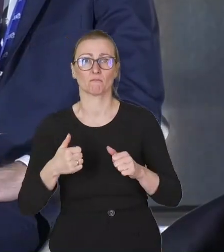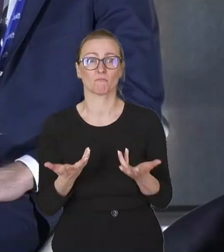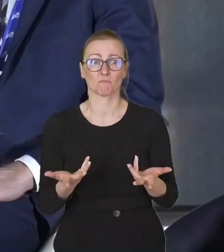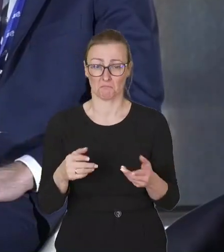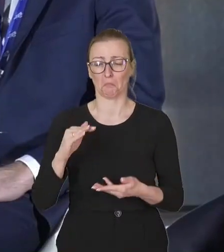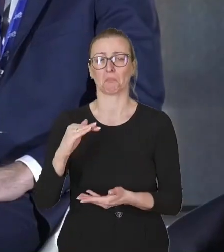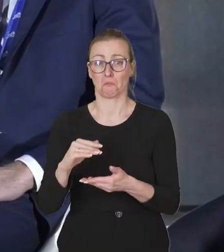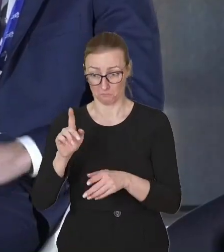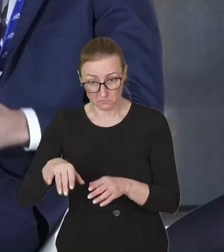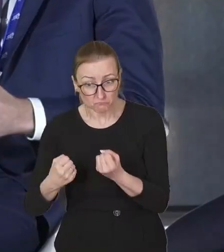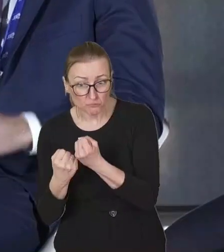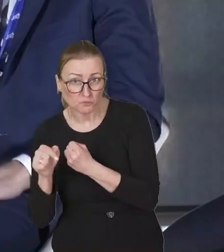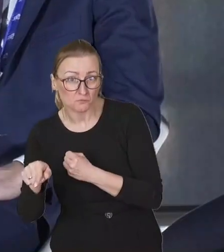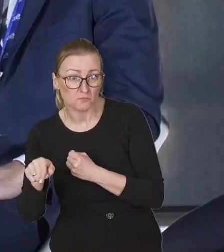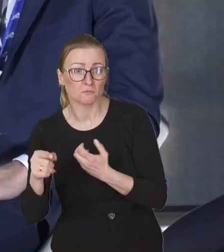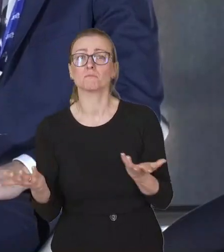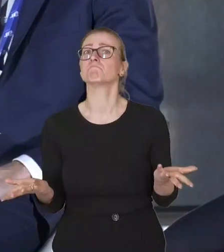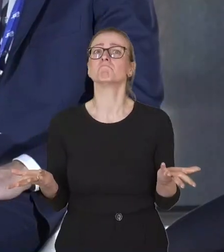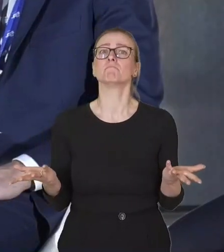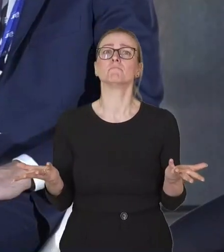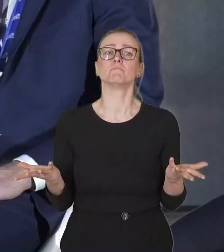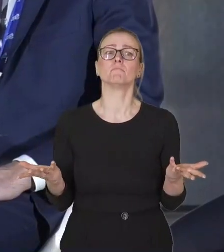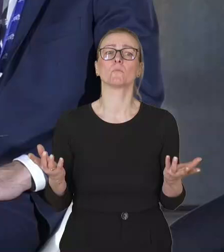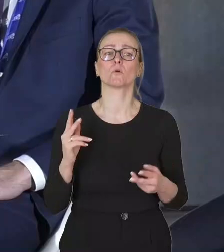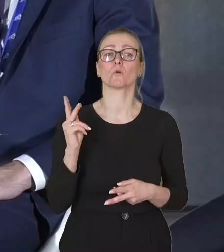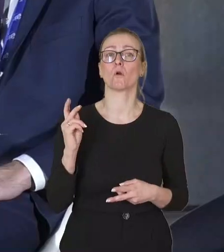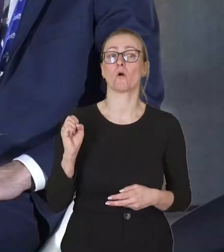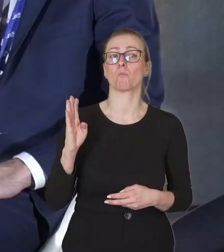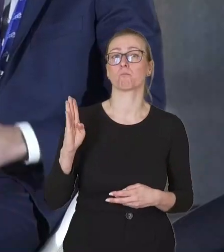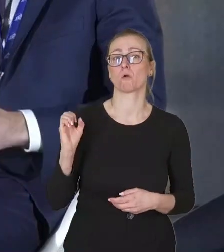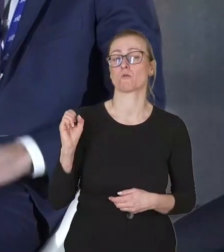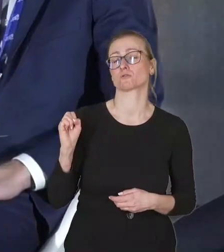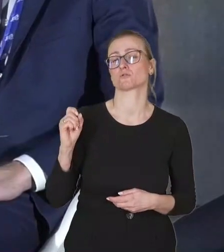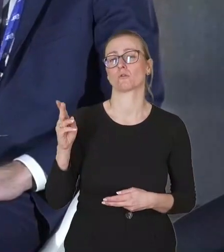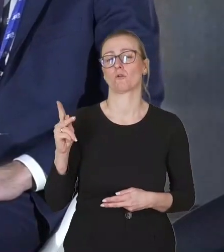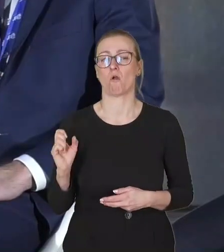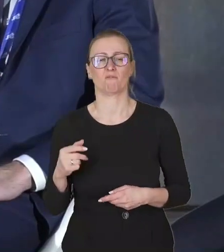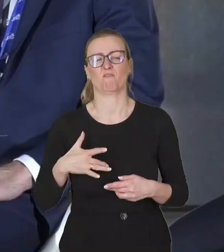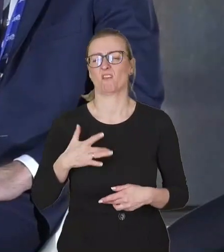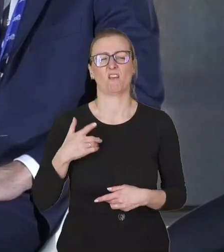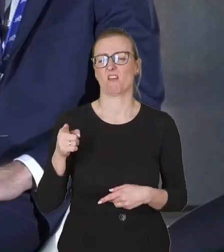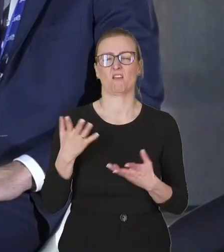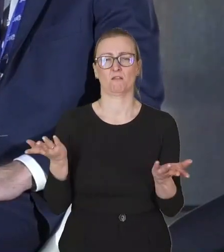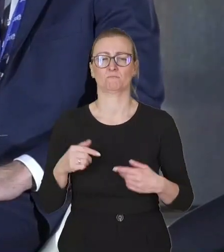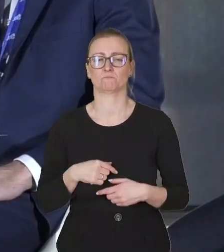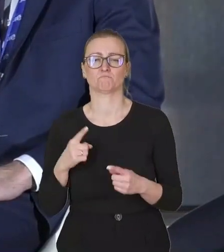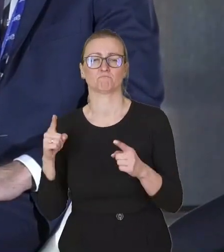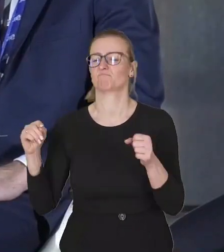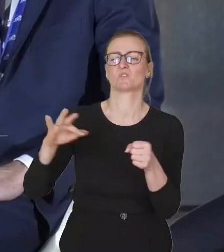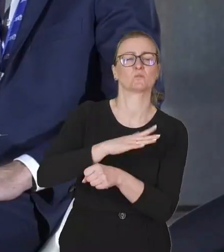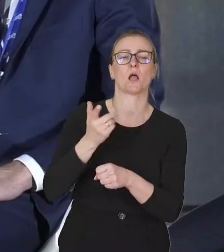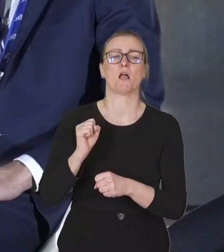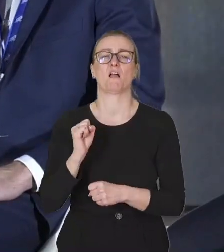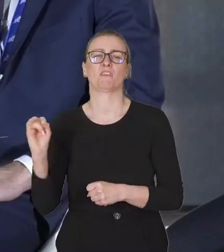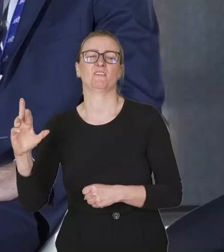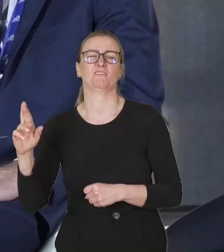China, and it provoked huge fall of the stock markets in the US. It also provoked a lot of comments from top US